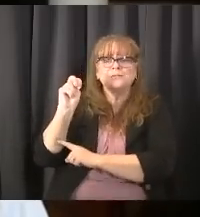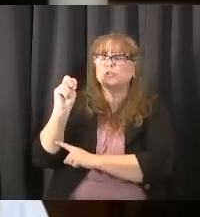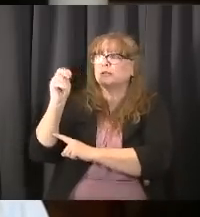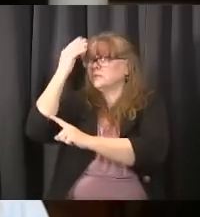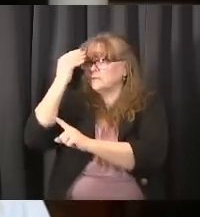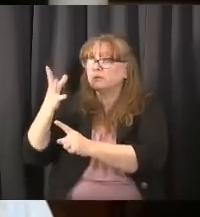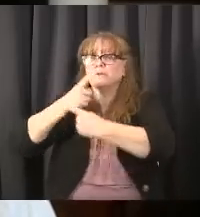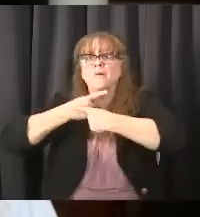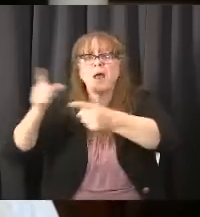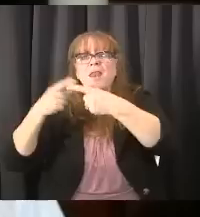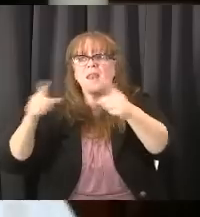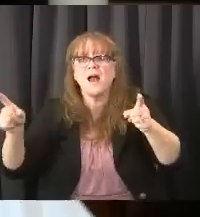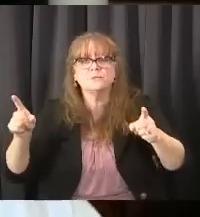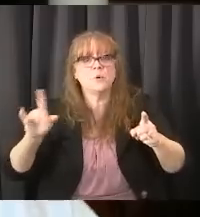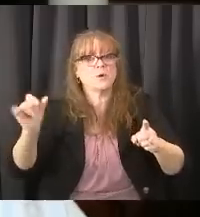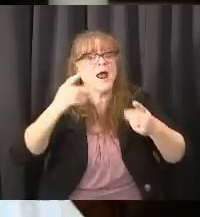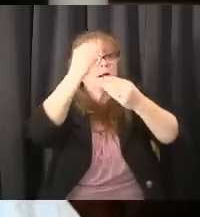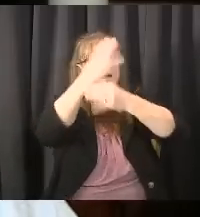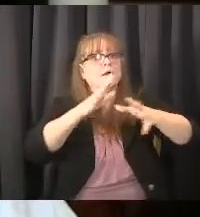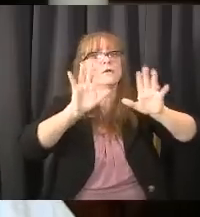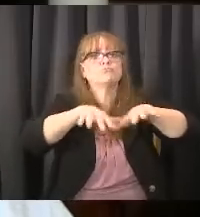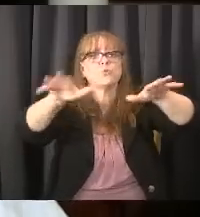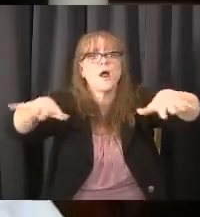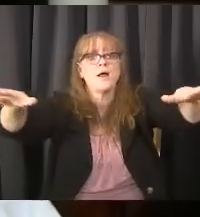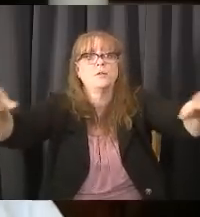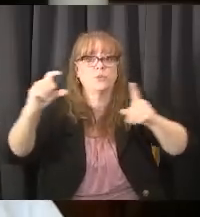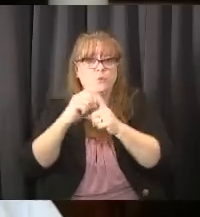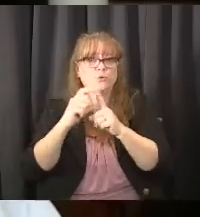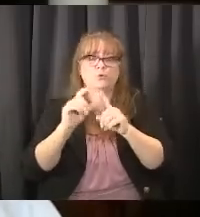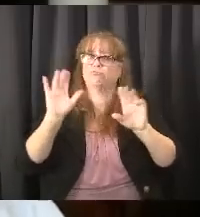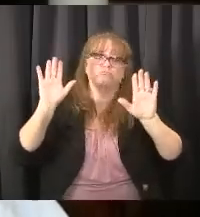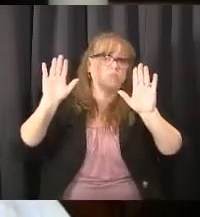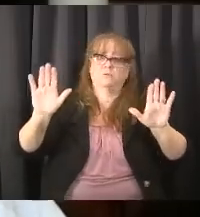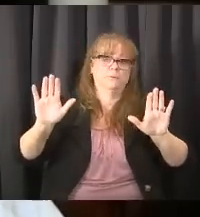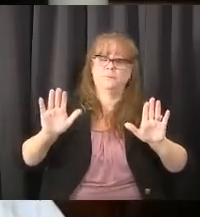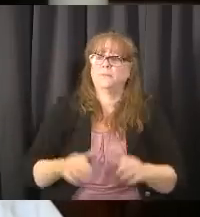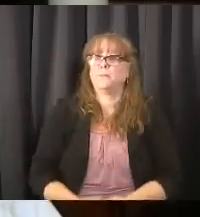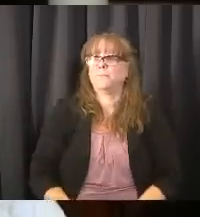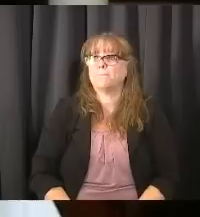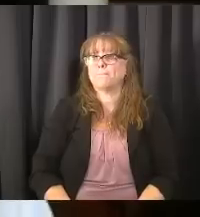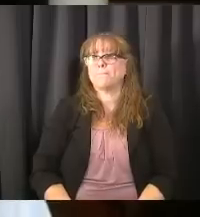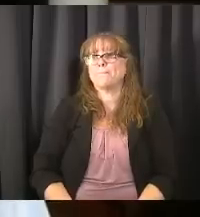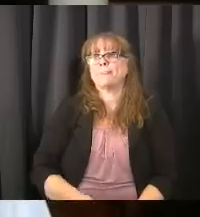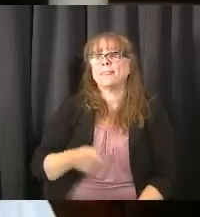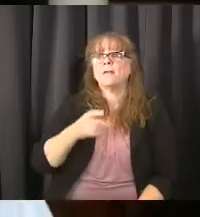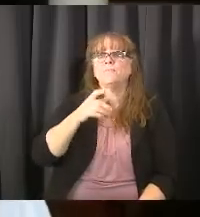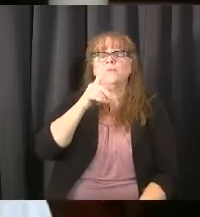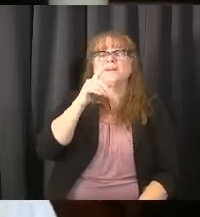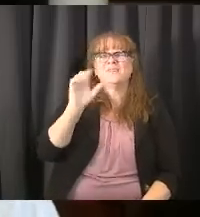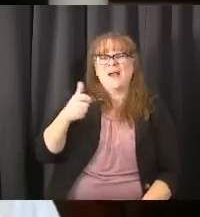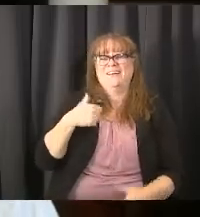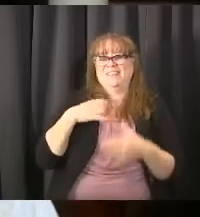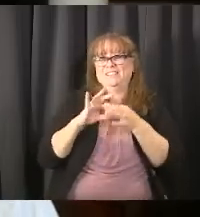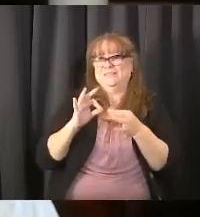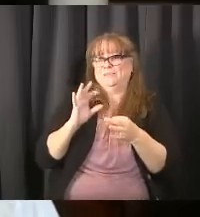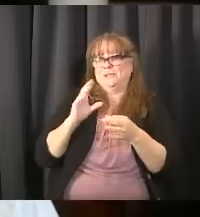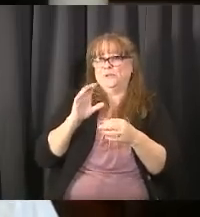that's happening. As I mentioned, of the 4,480 we have vaccinated,